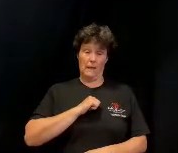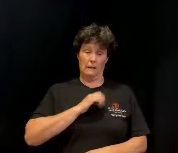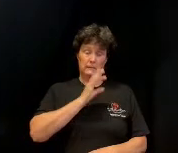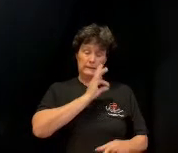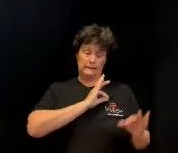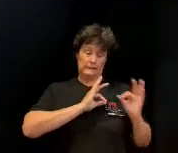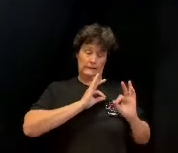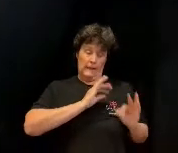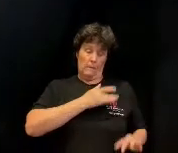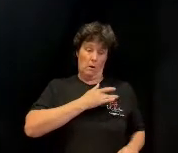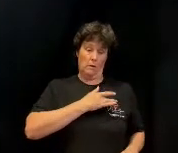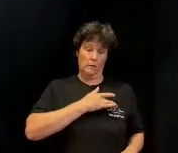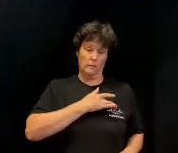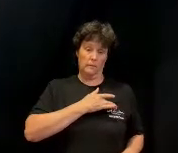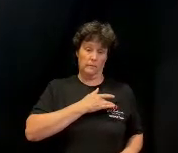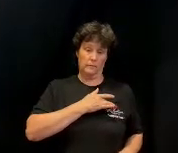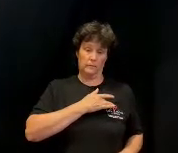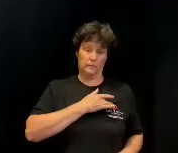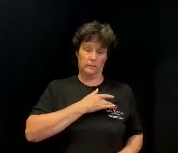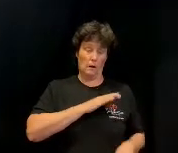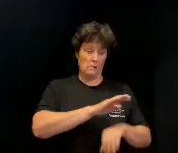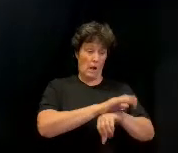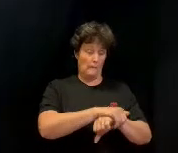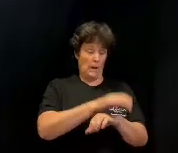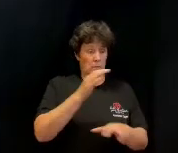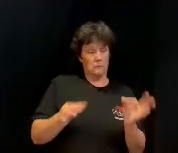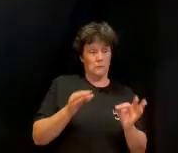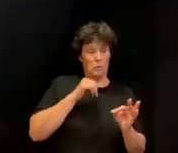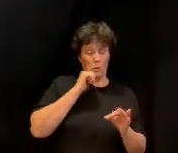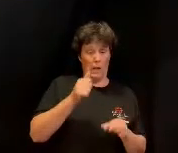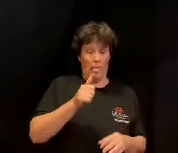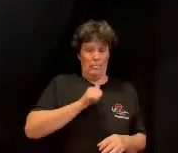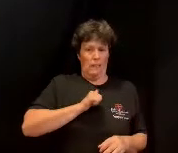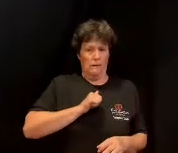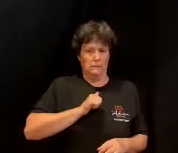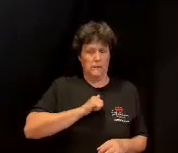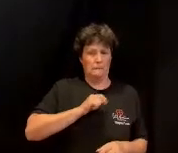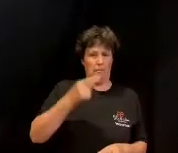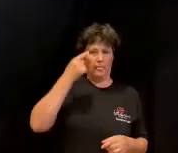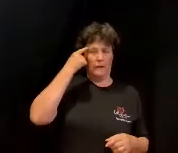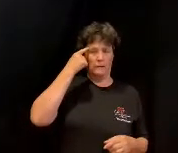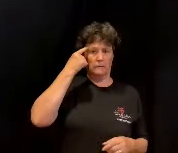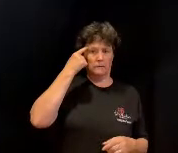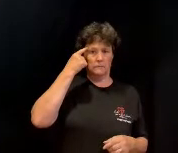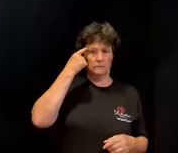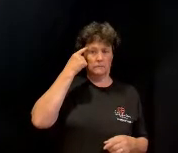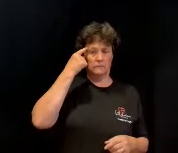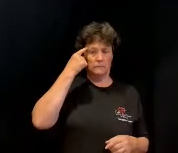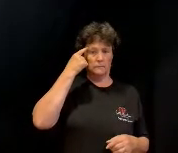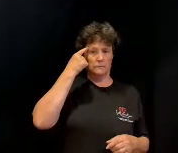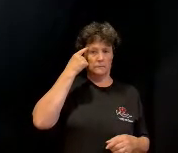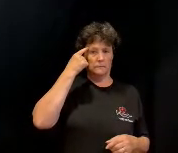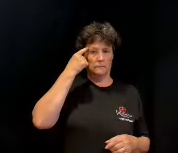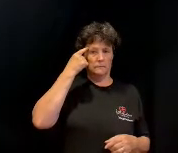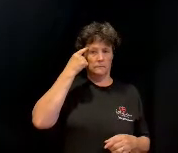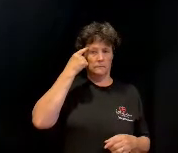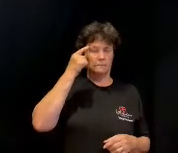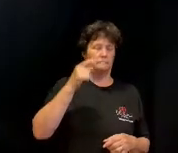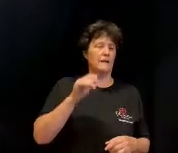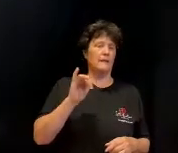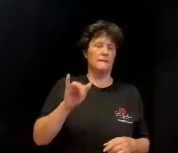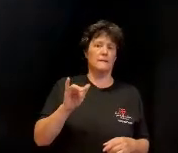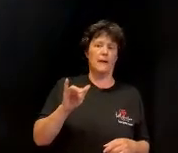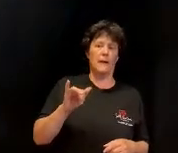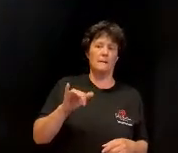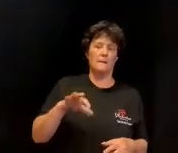a hypocritical judgment that we're not taking ourselves into consideration. It's the pot calling the kettle black, right? It's that